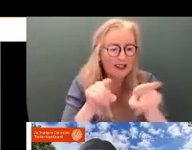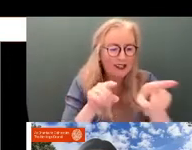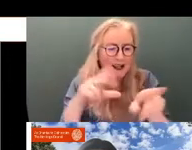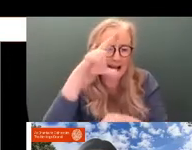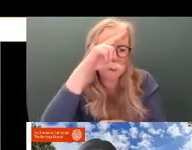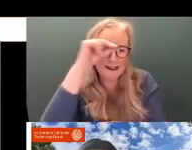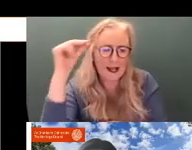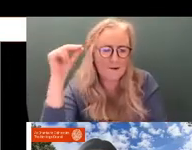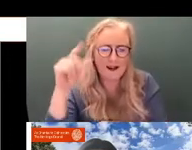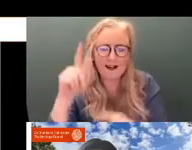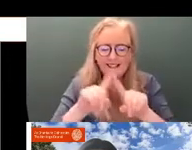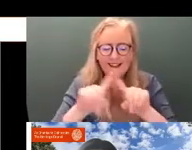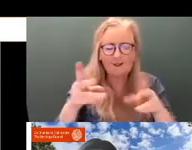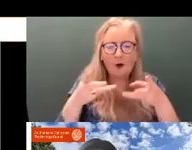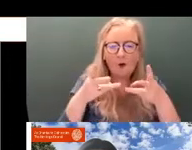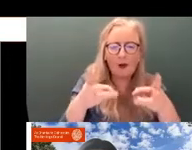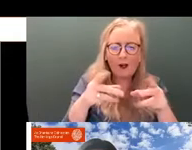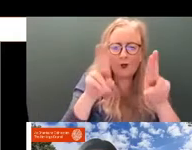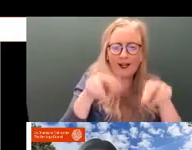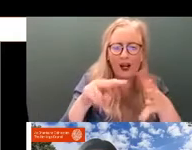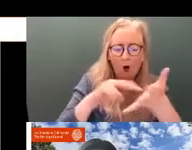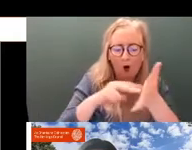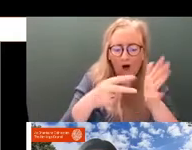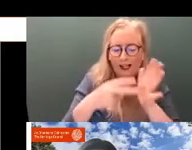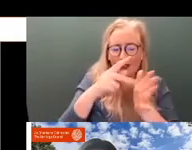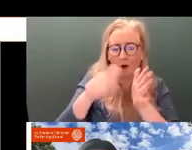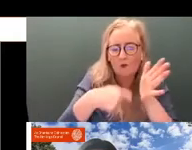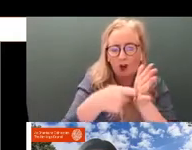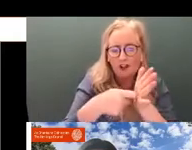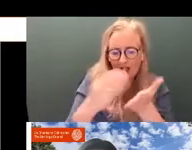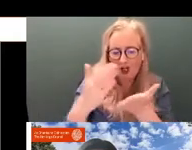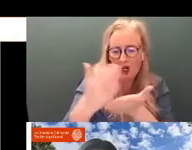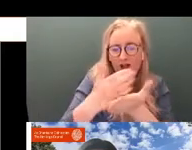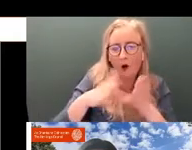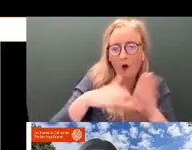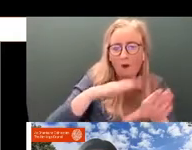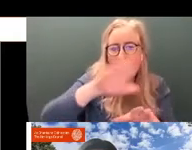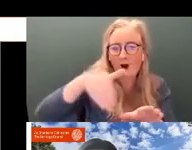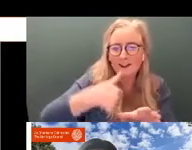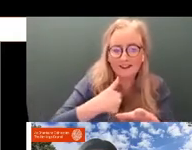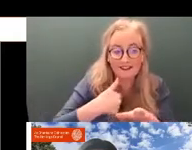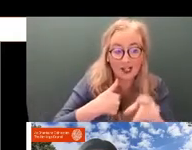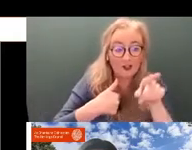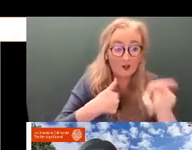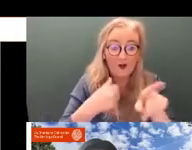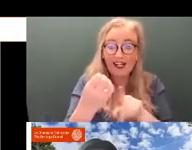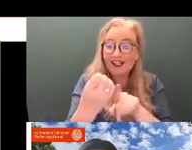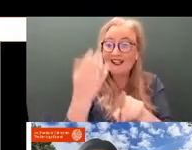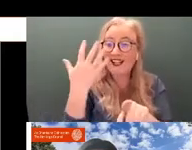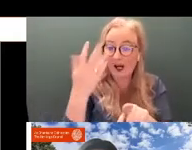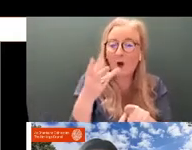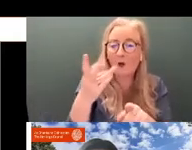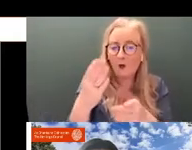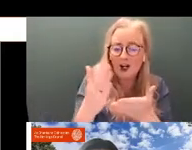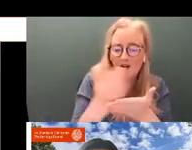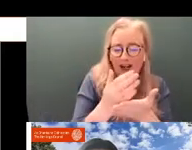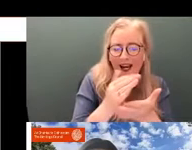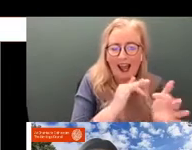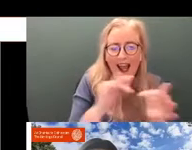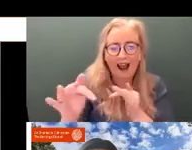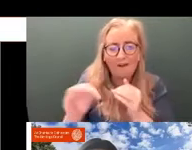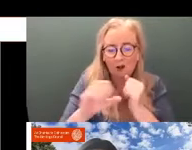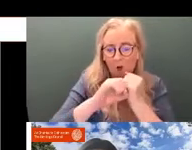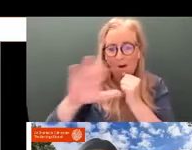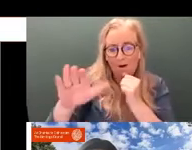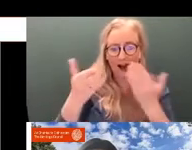of different formats that you could organize your projects in and share them with us. And these slides will will share those with you after the webinar today